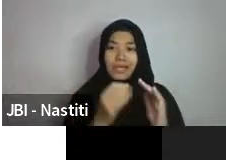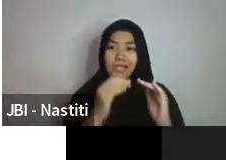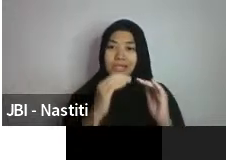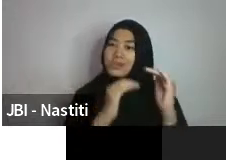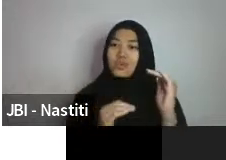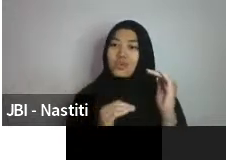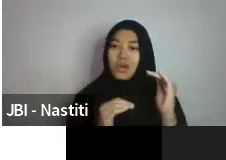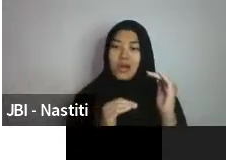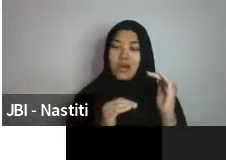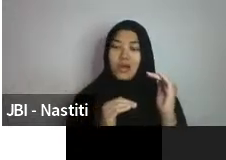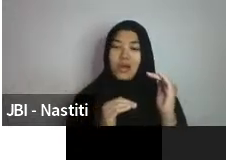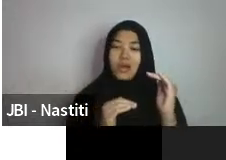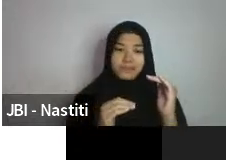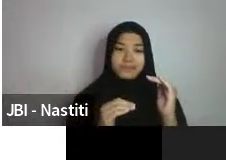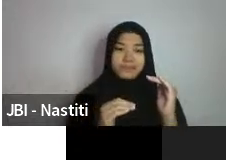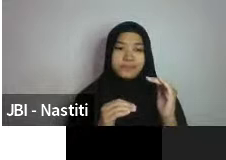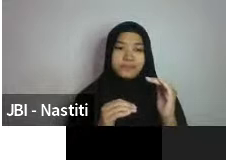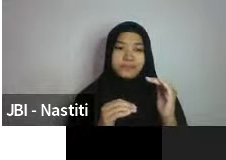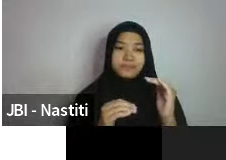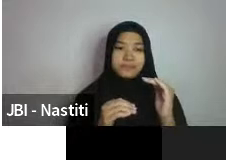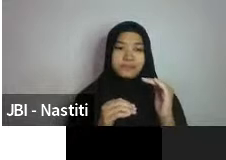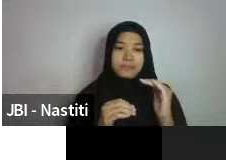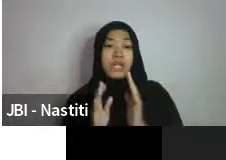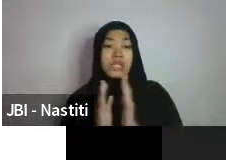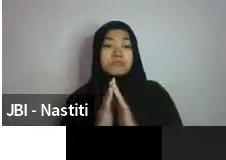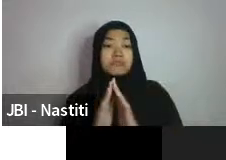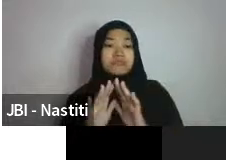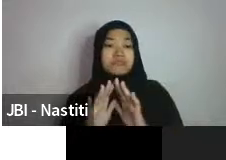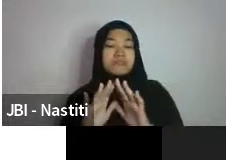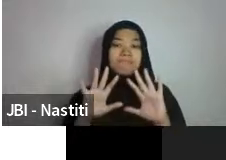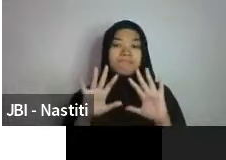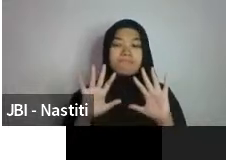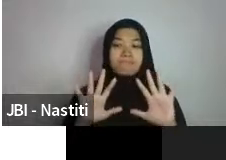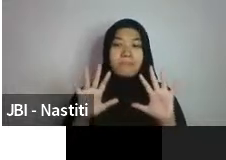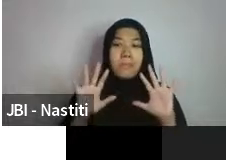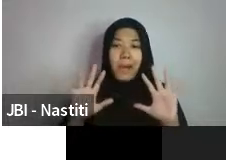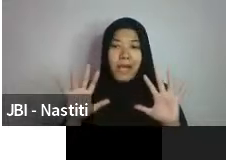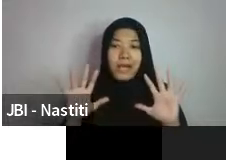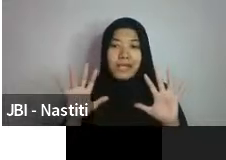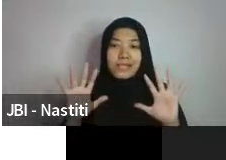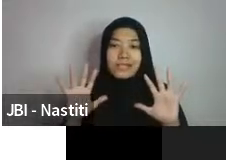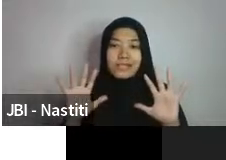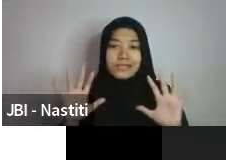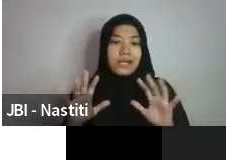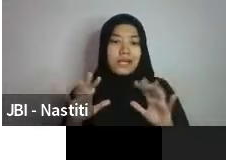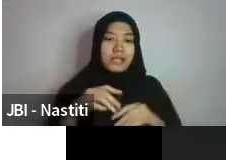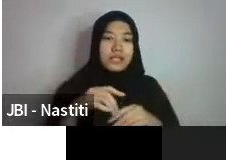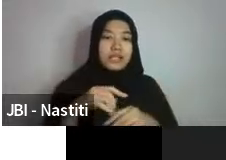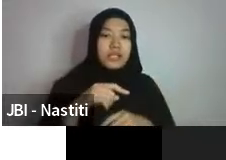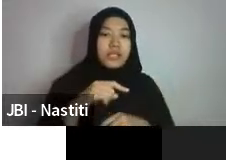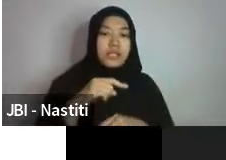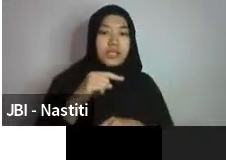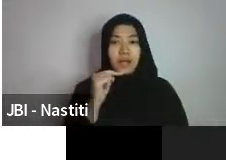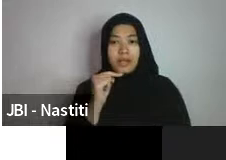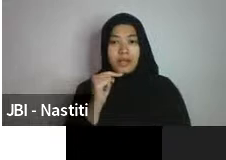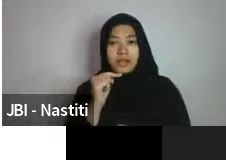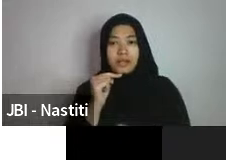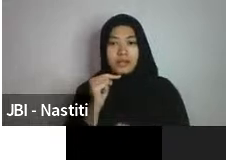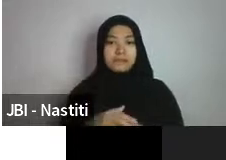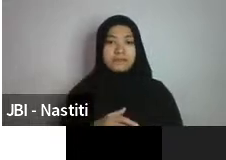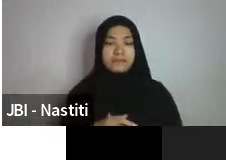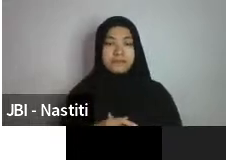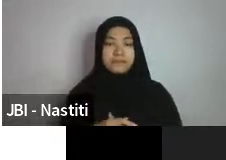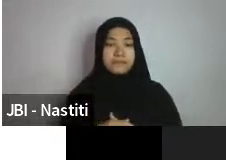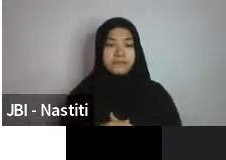only die there. And a loss of vision, what mental hospitals were for. In the 1930s, it was